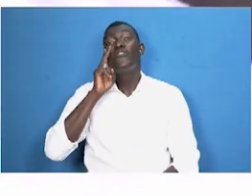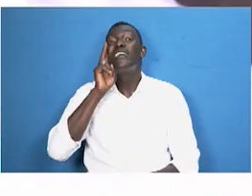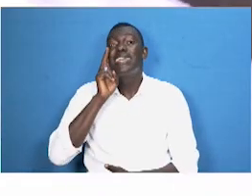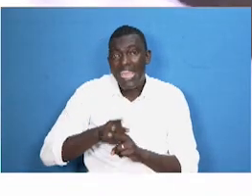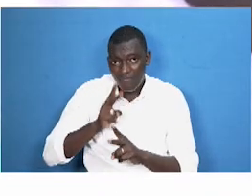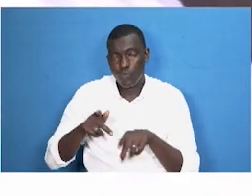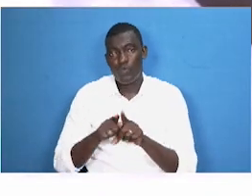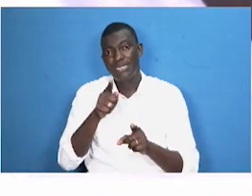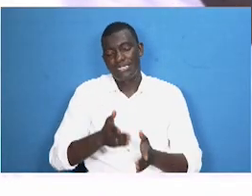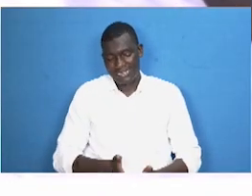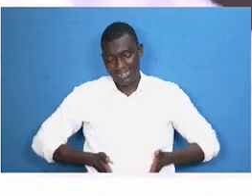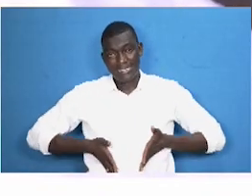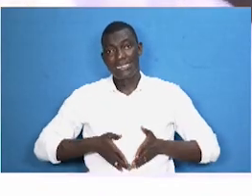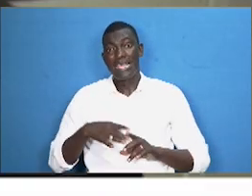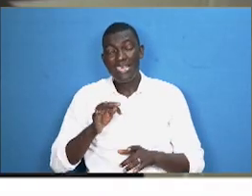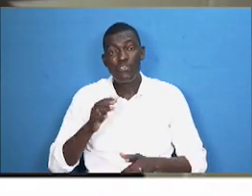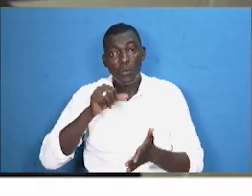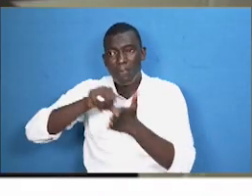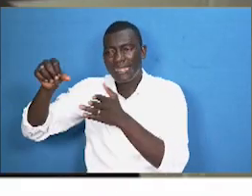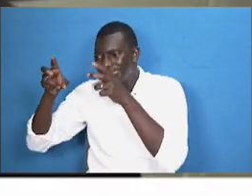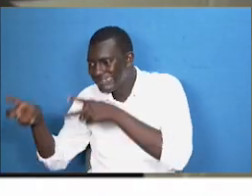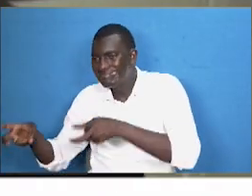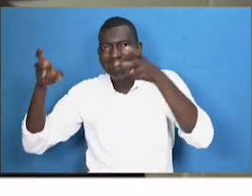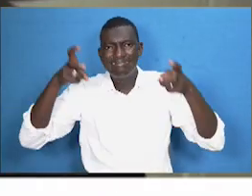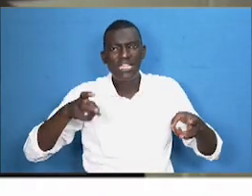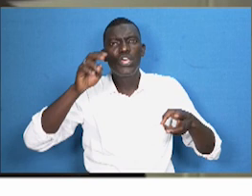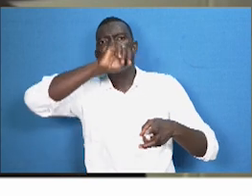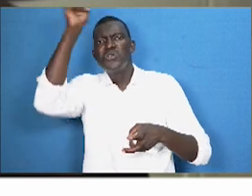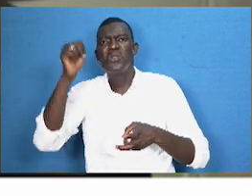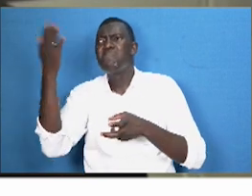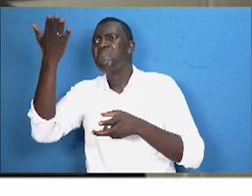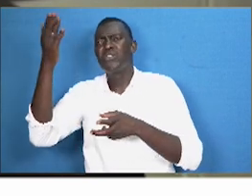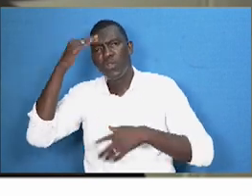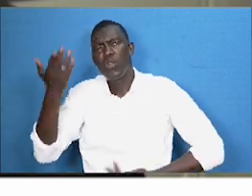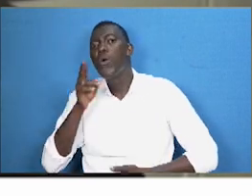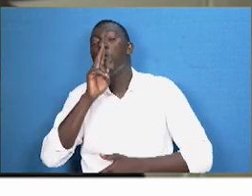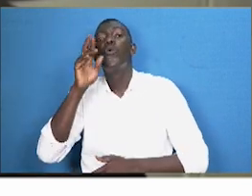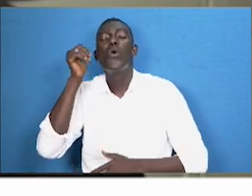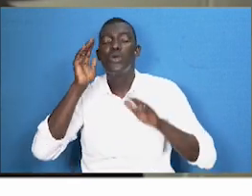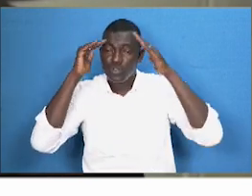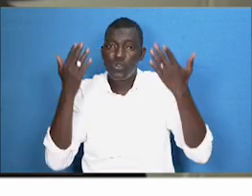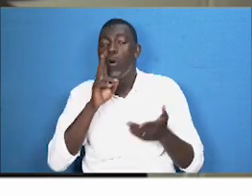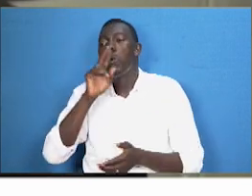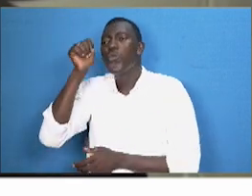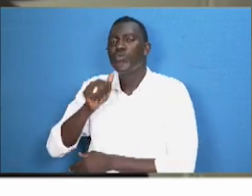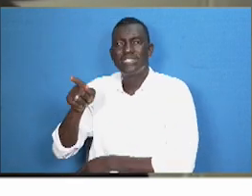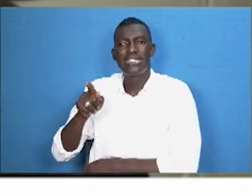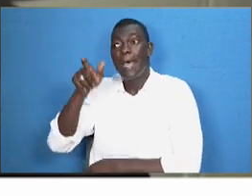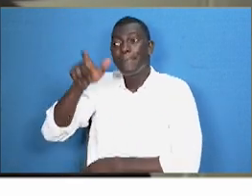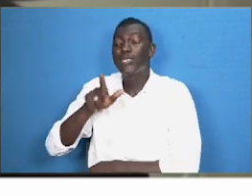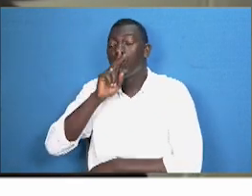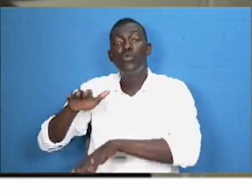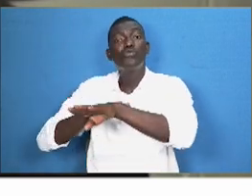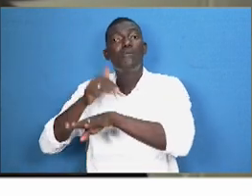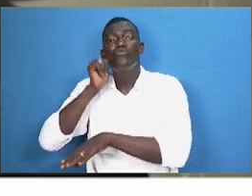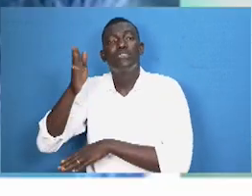panties. The chances of infections are very evident. This is a used product, and you don't even know who is using it. You don't know the medical condition of the individual using it, the